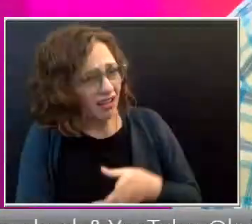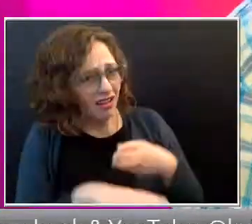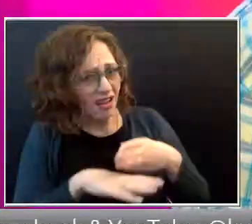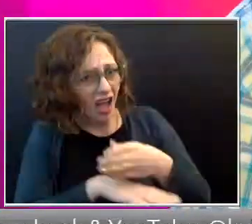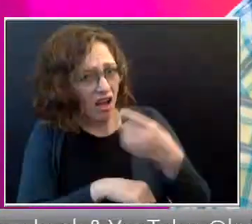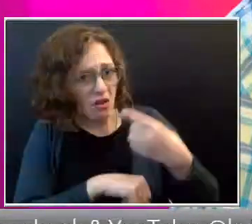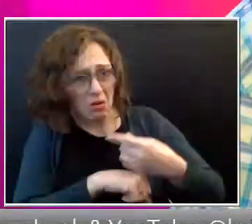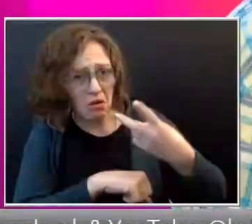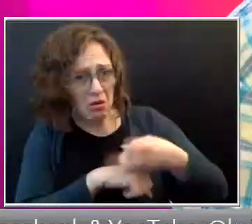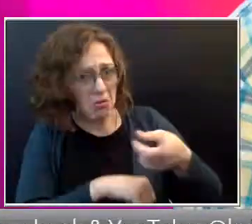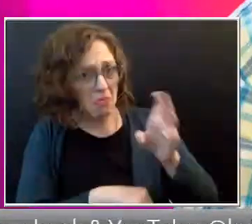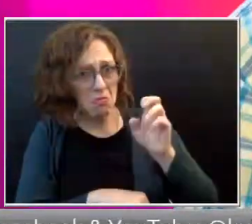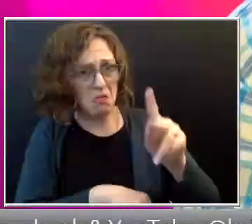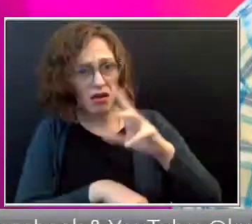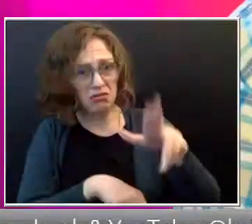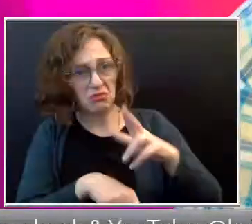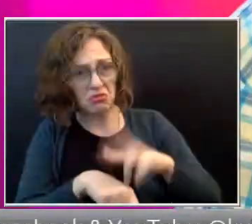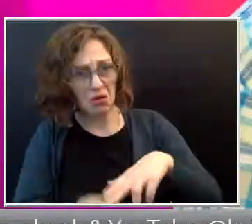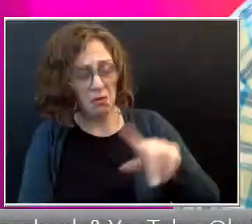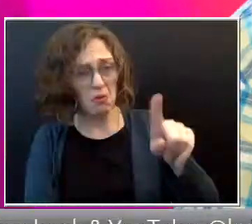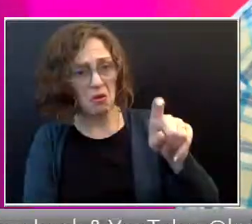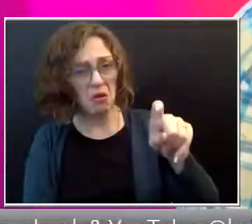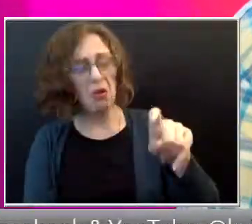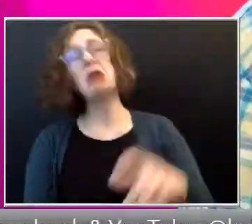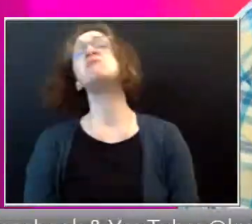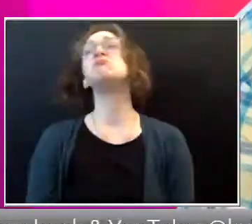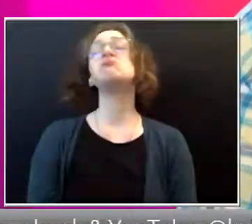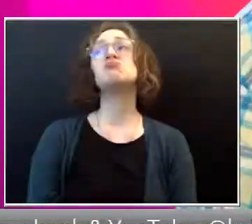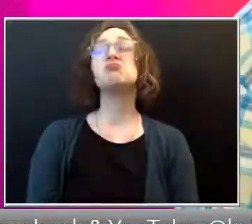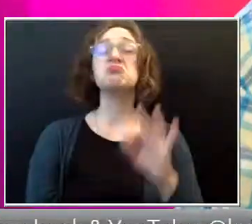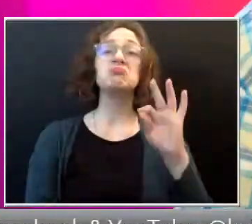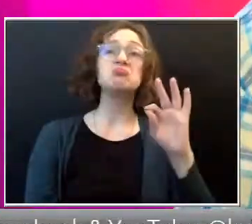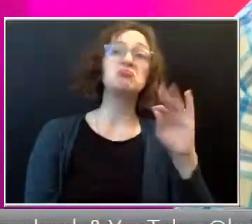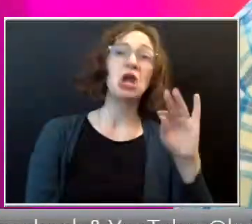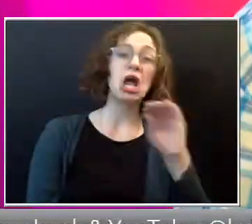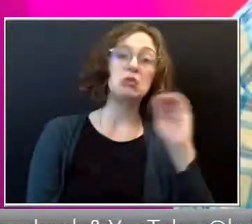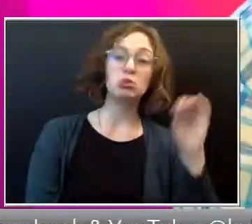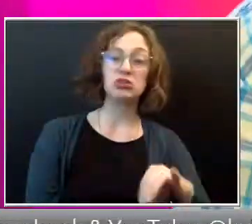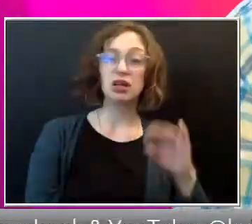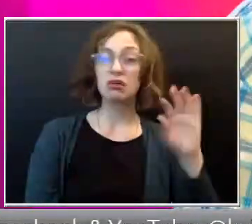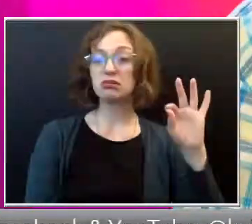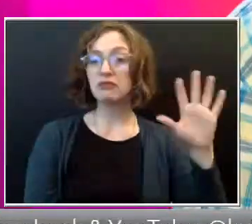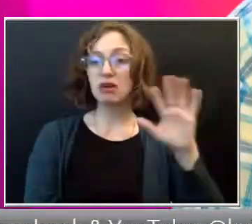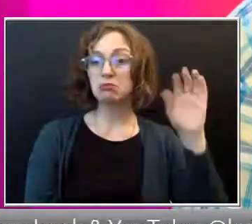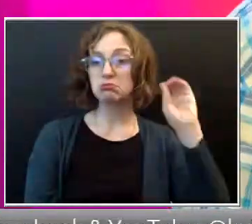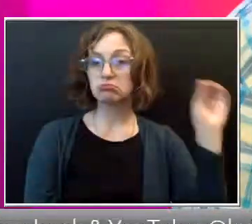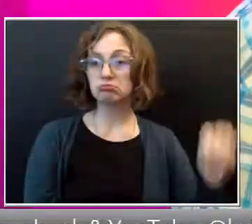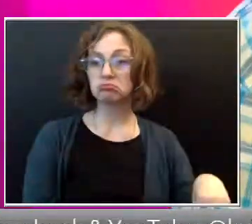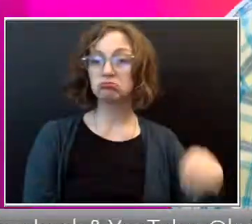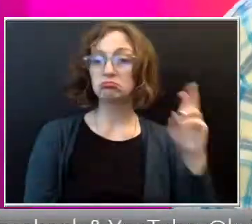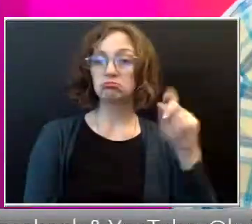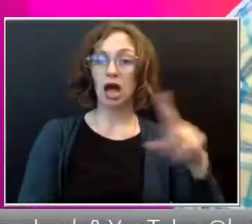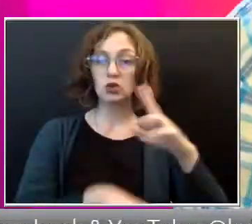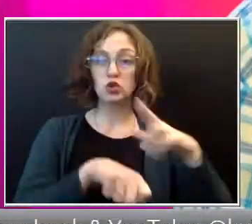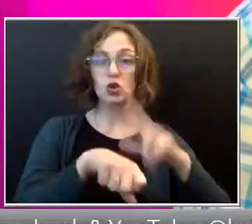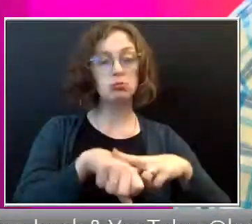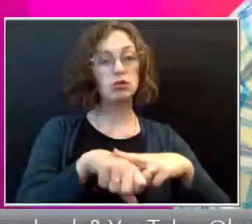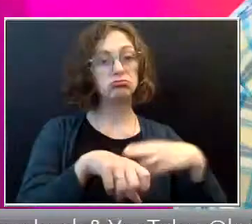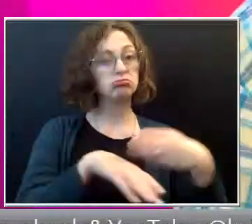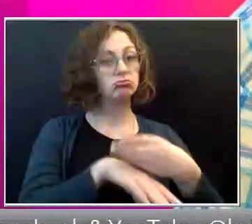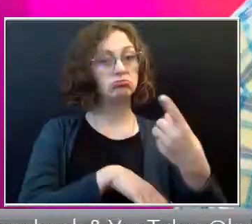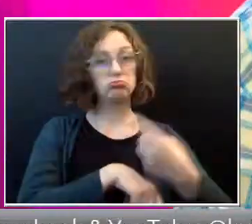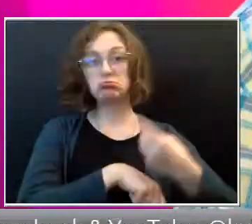would say 90%, 95% back to normal within a day or two. I was up and moving in